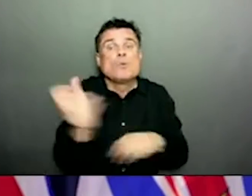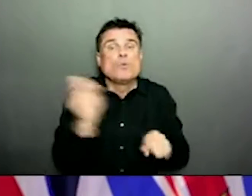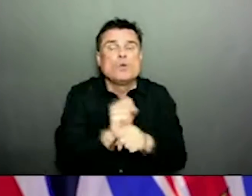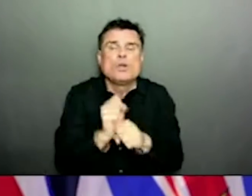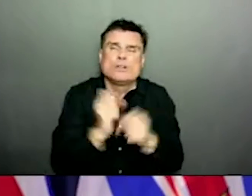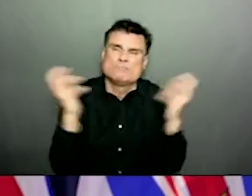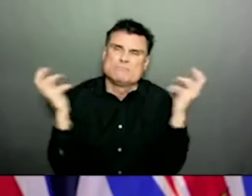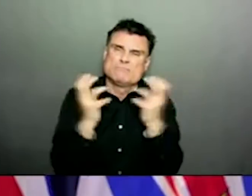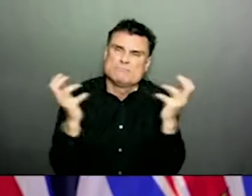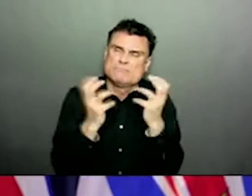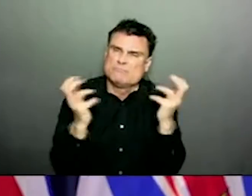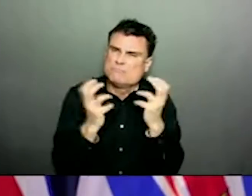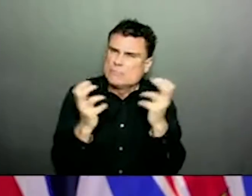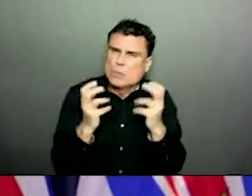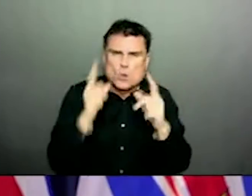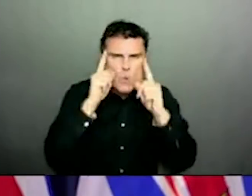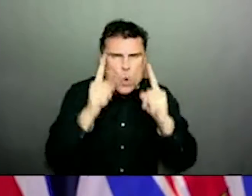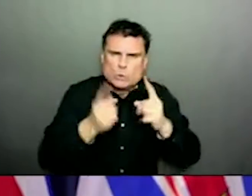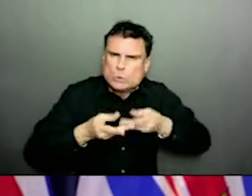have